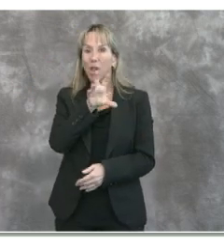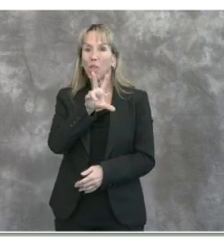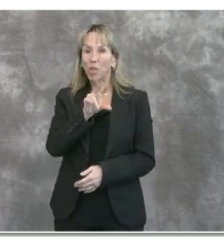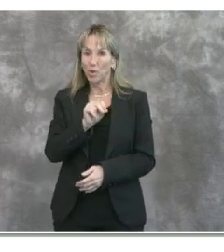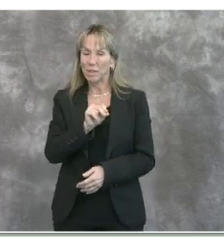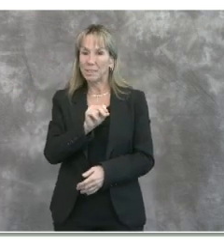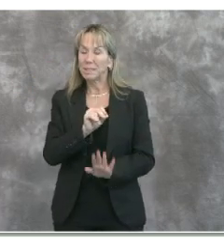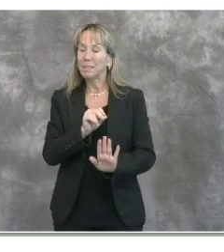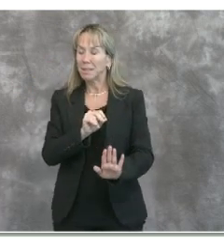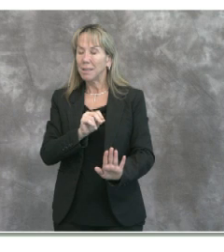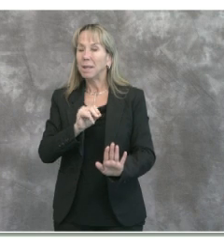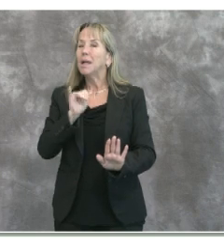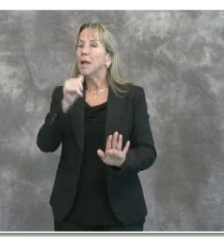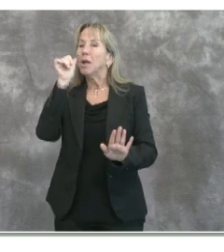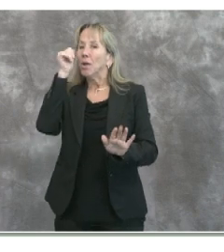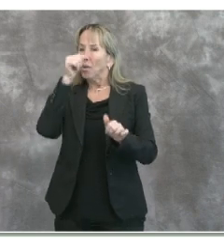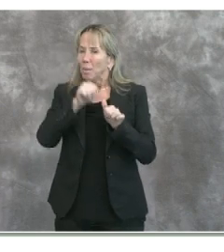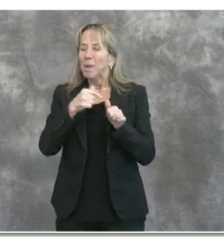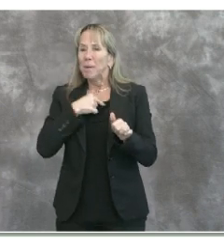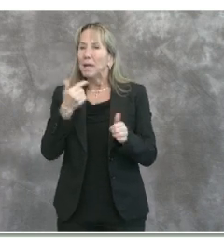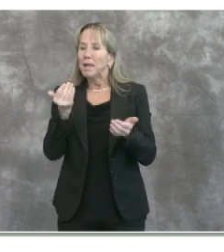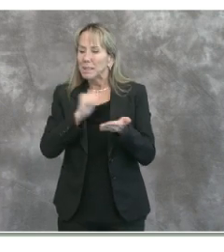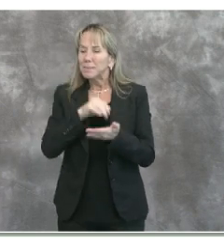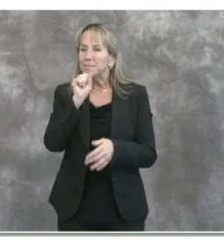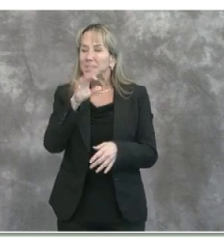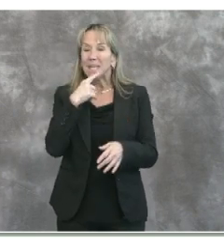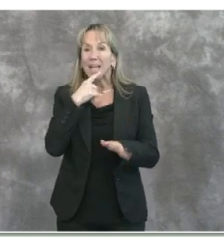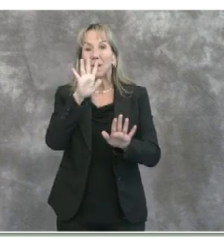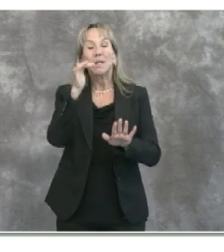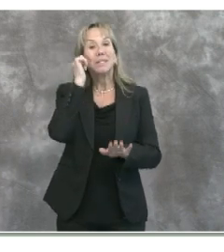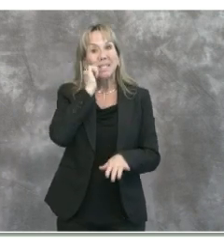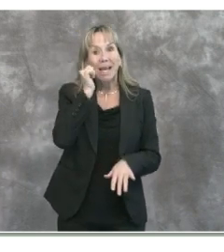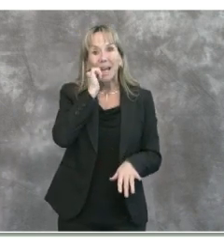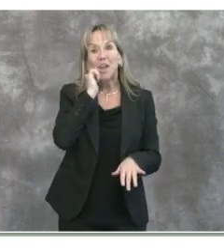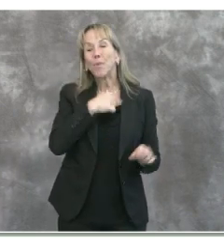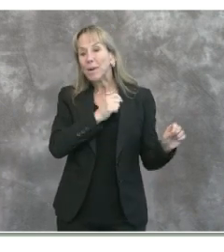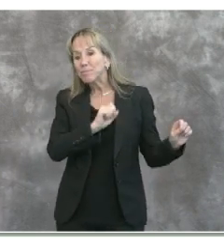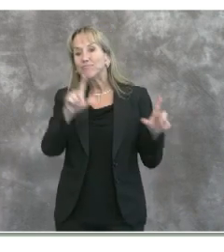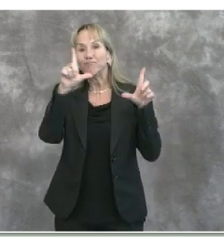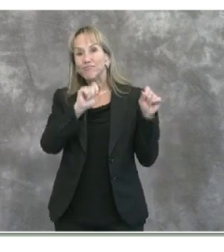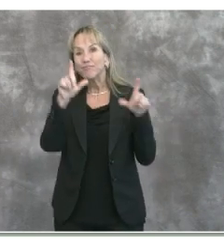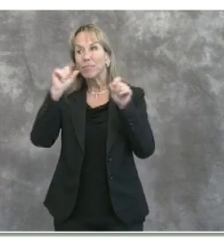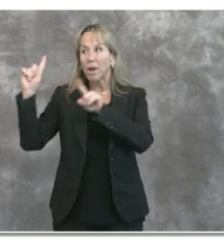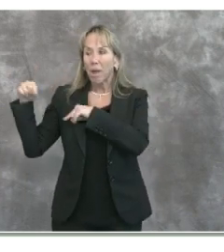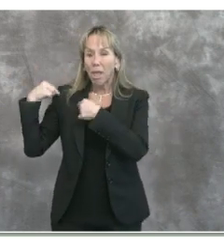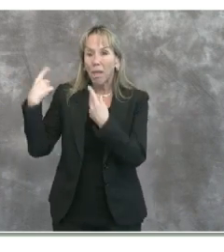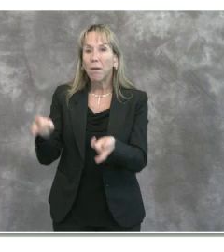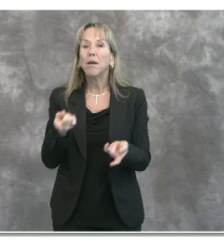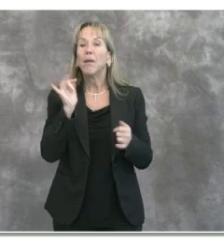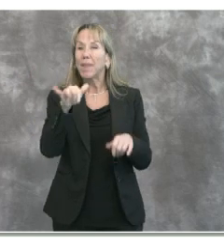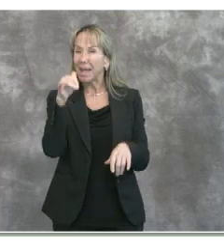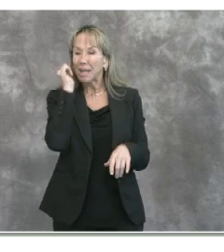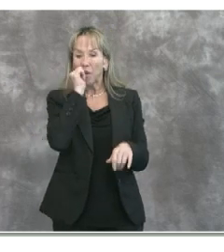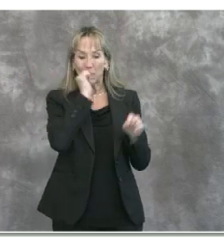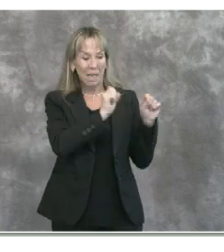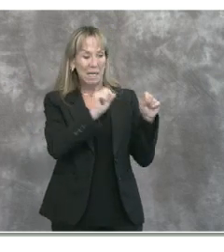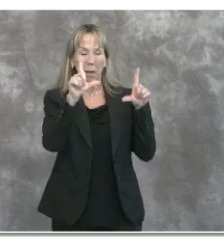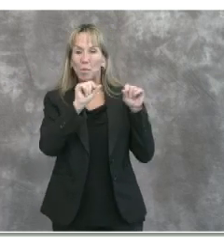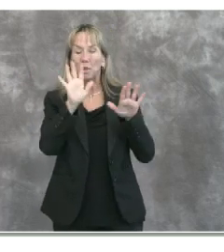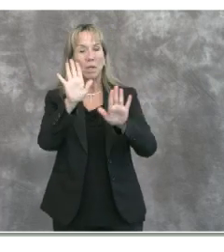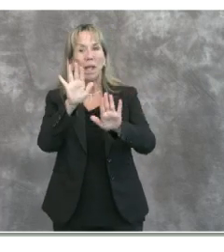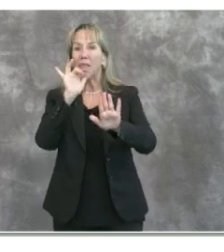And again, to reiterate the points that have been made day in and day out throughout this evolution, the day-to-day numbers are